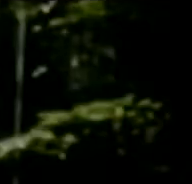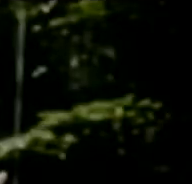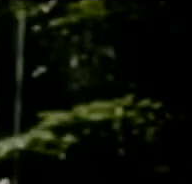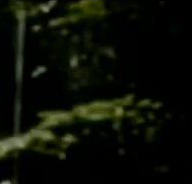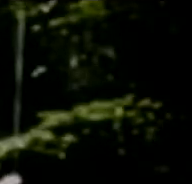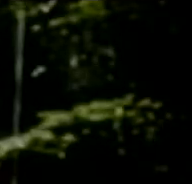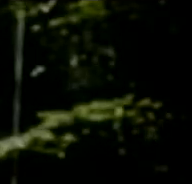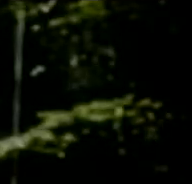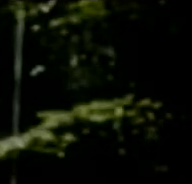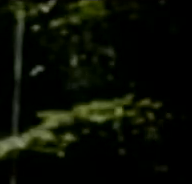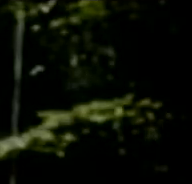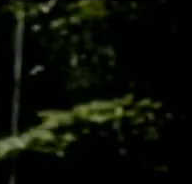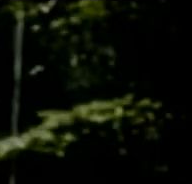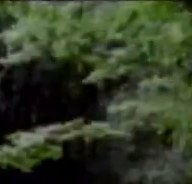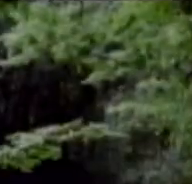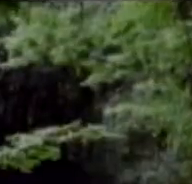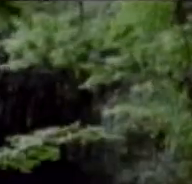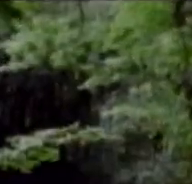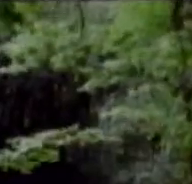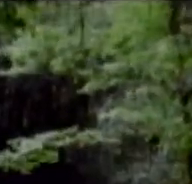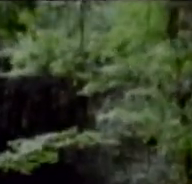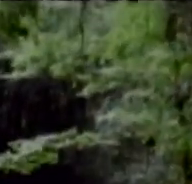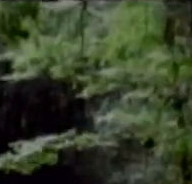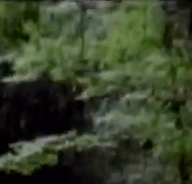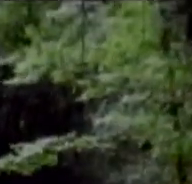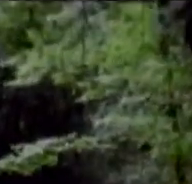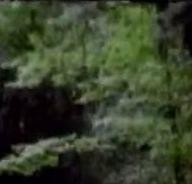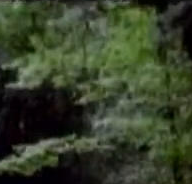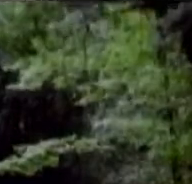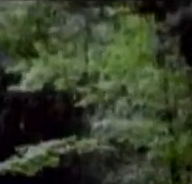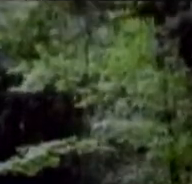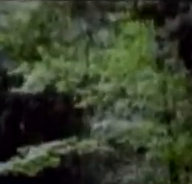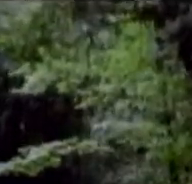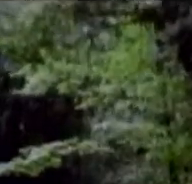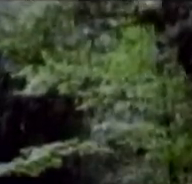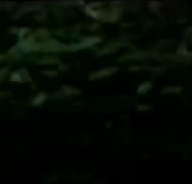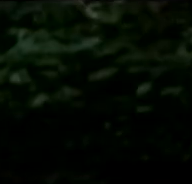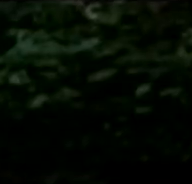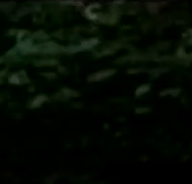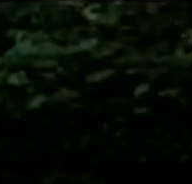rising as springs which flow into rivers, giving many people in the west of Jamaica their water,